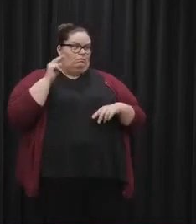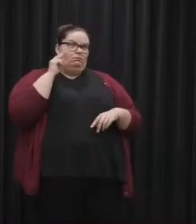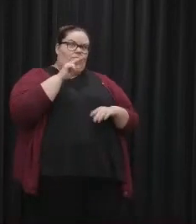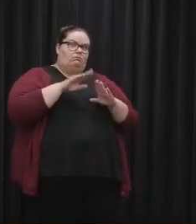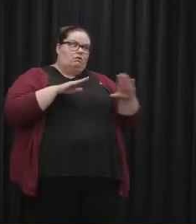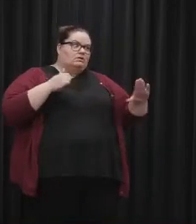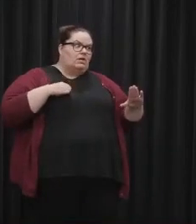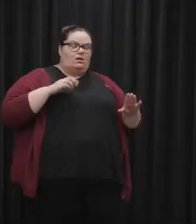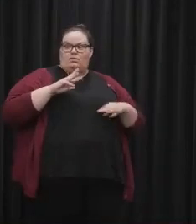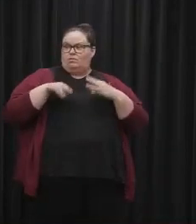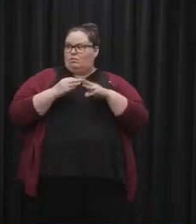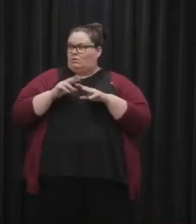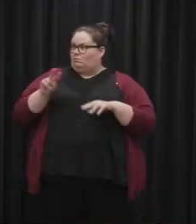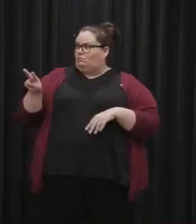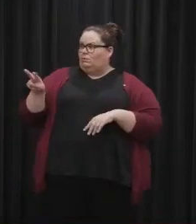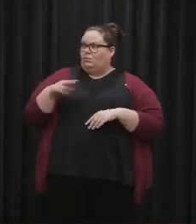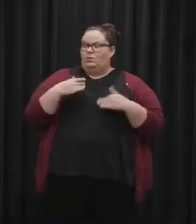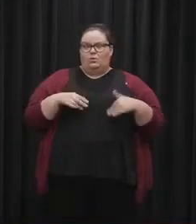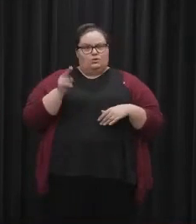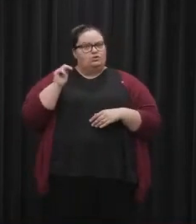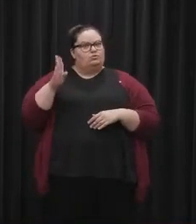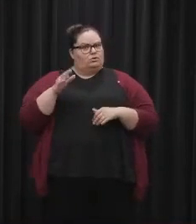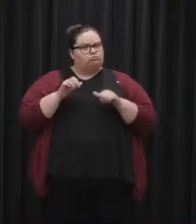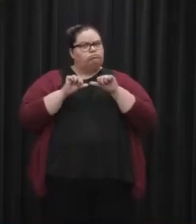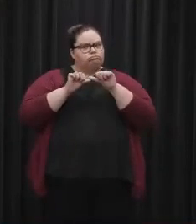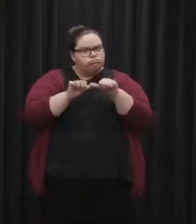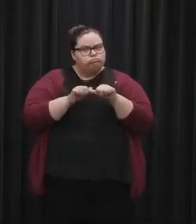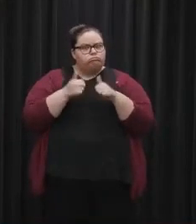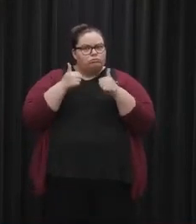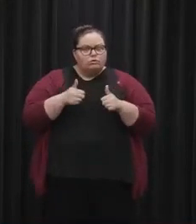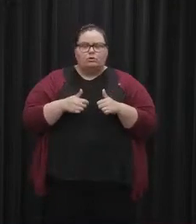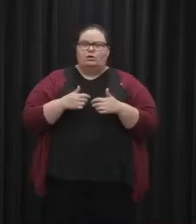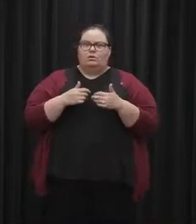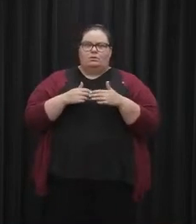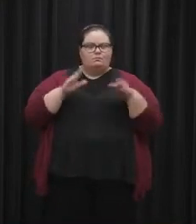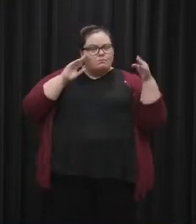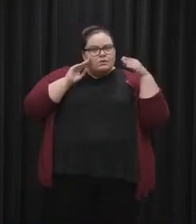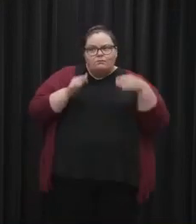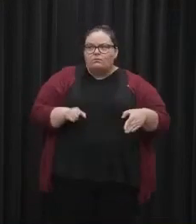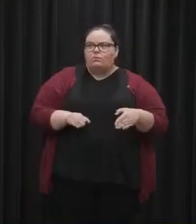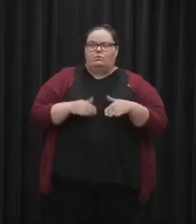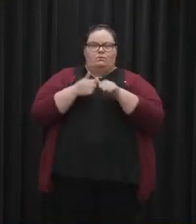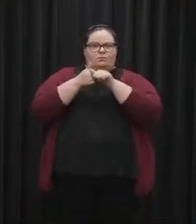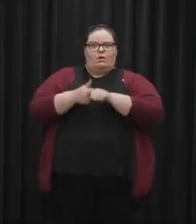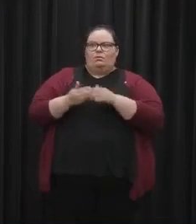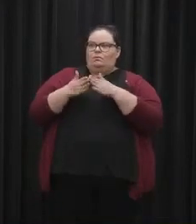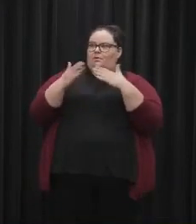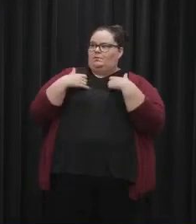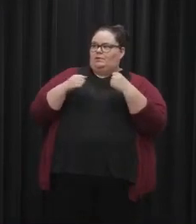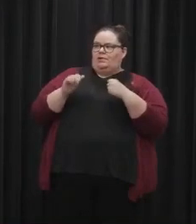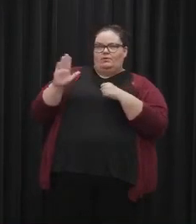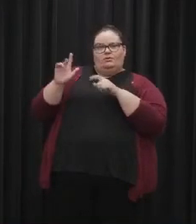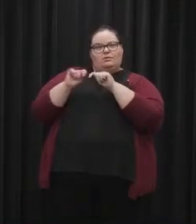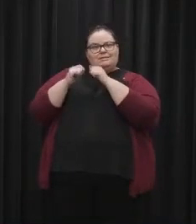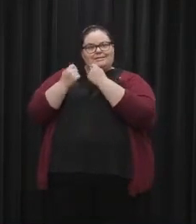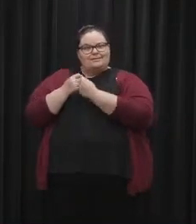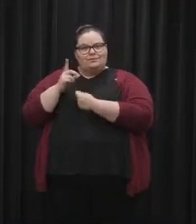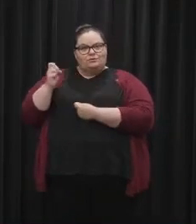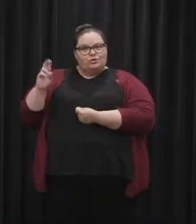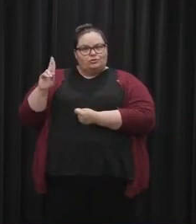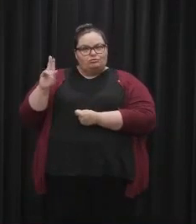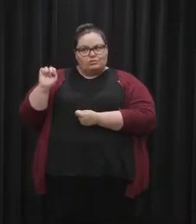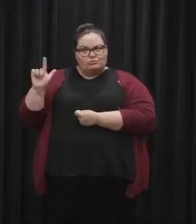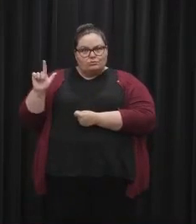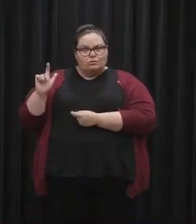world. So please, again, be vigilant. Please follow the directives from public health, from Dr. Russell's team, and